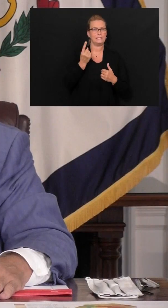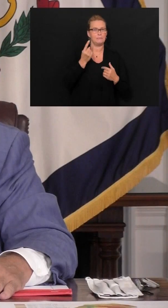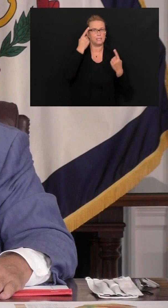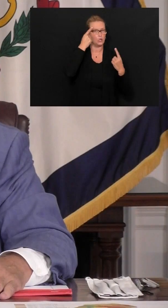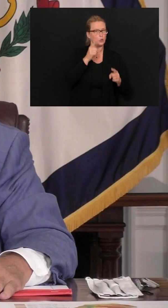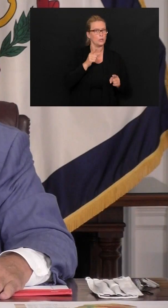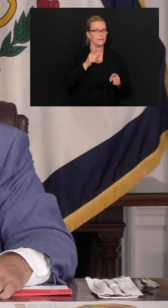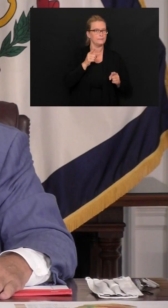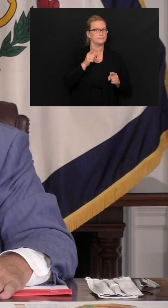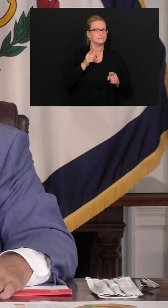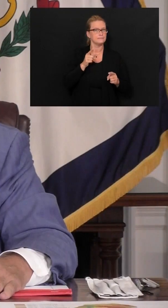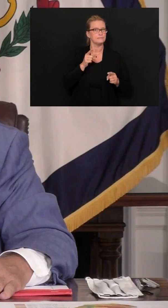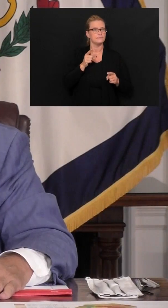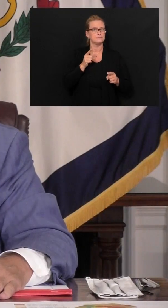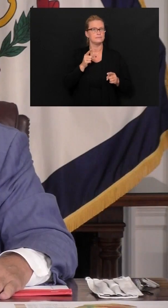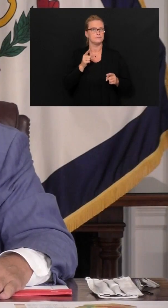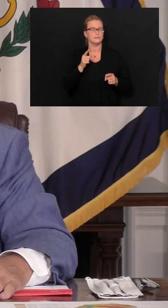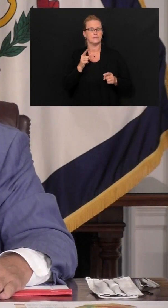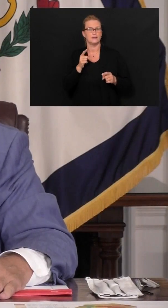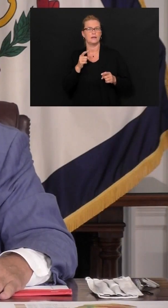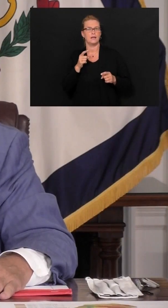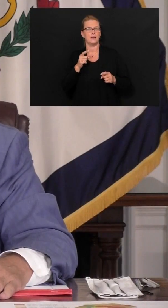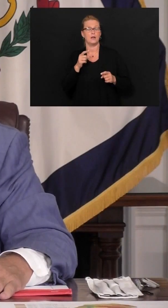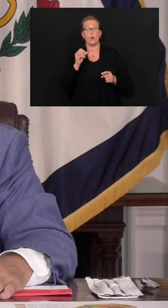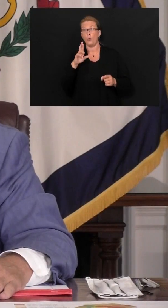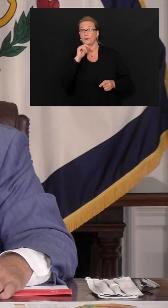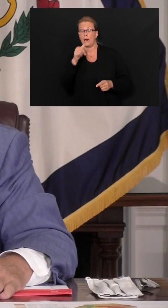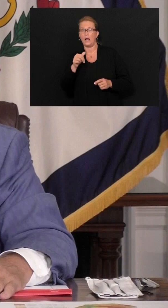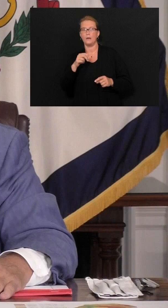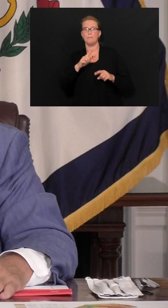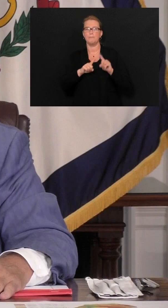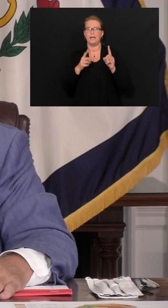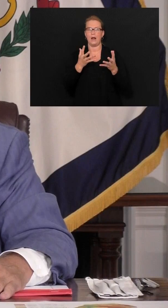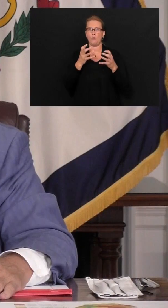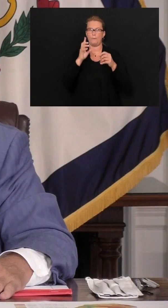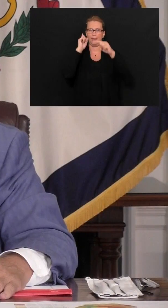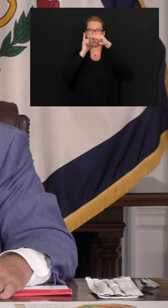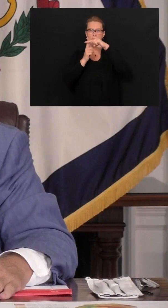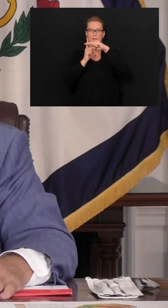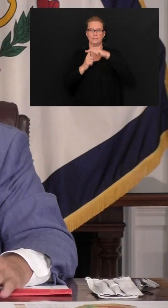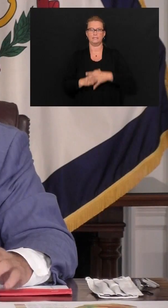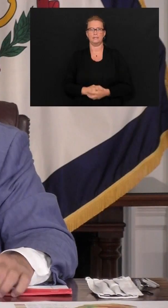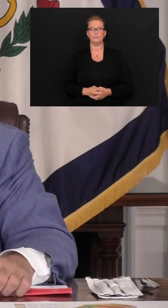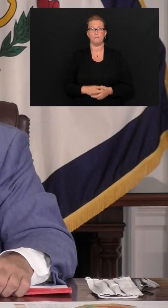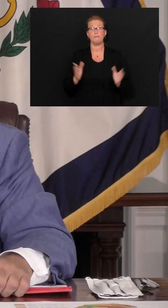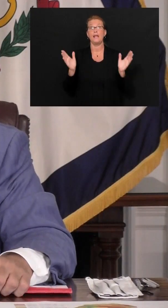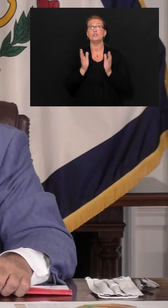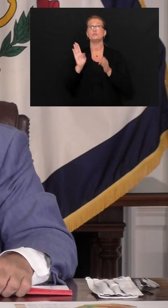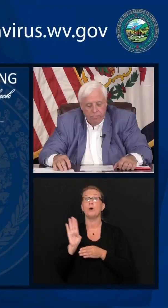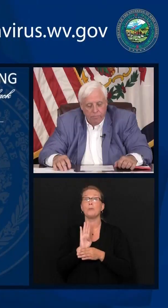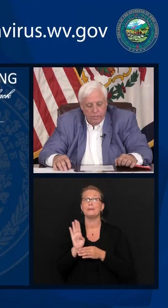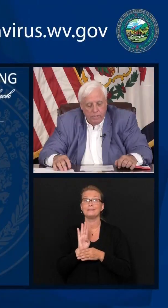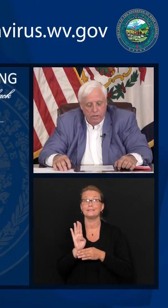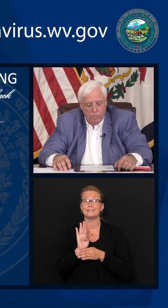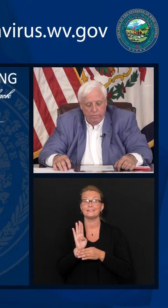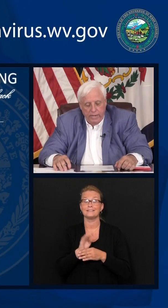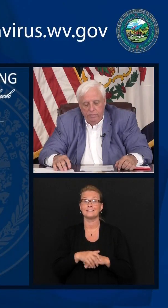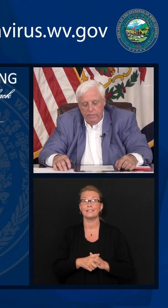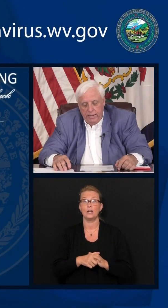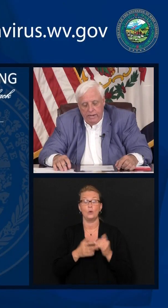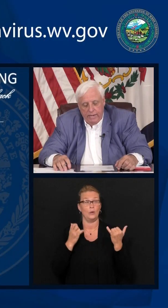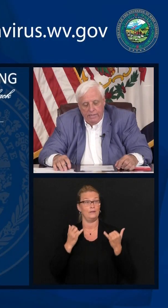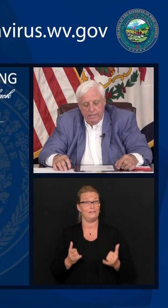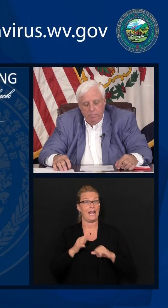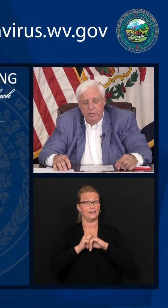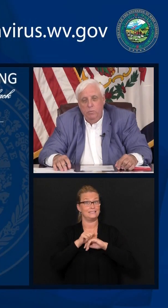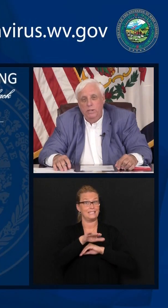but I remain real optimistic. As far as our small businesses, you know, we've now sent